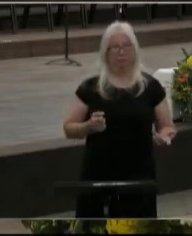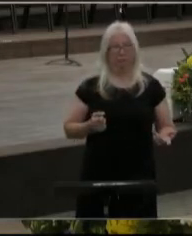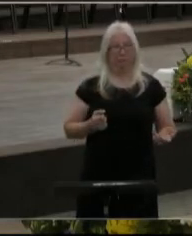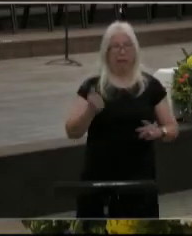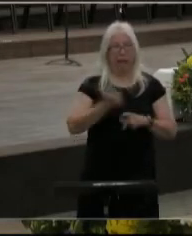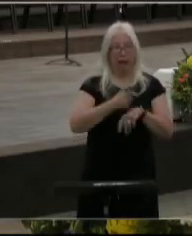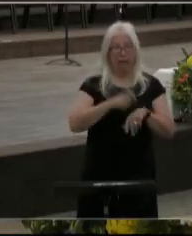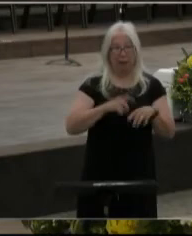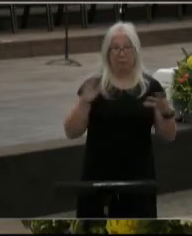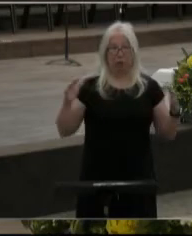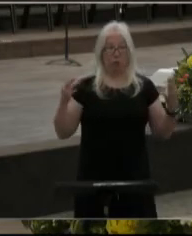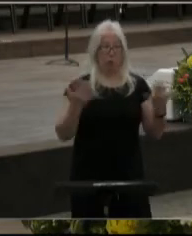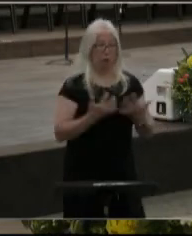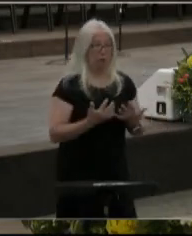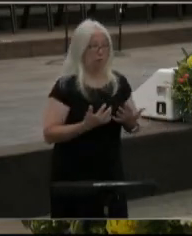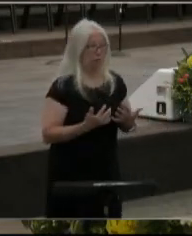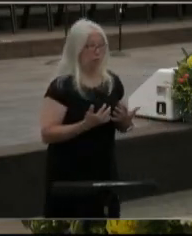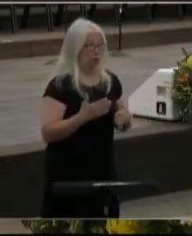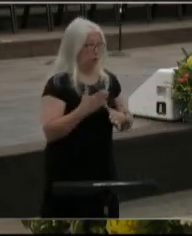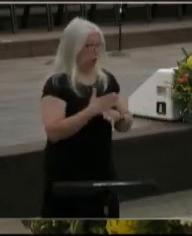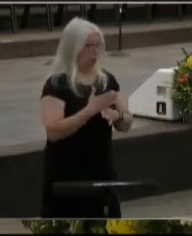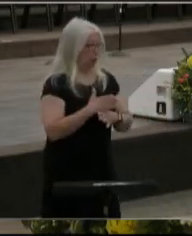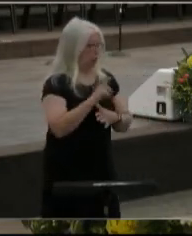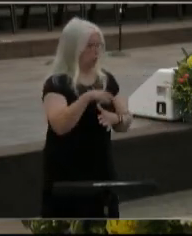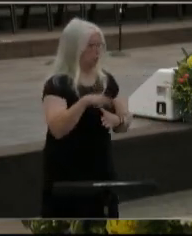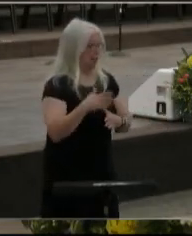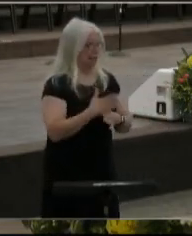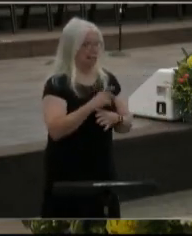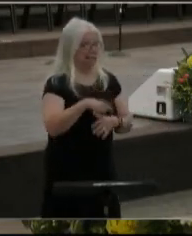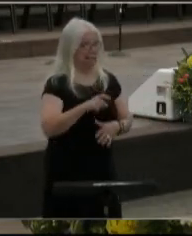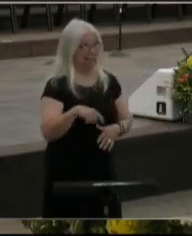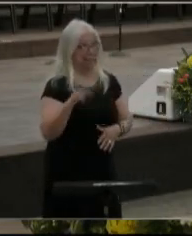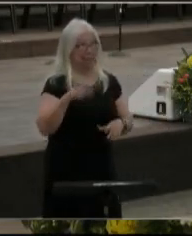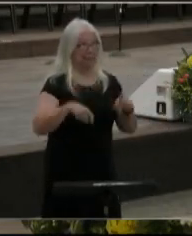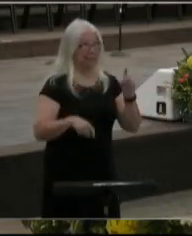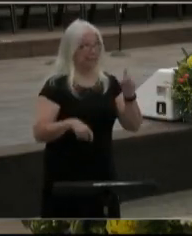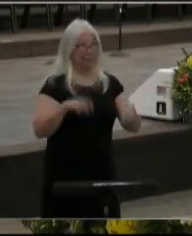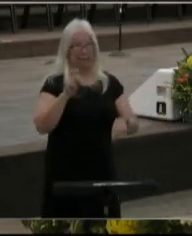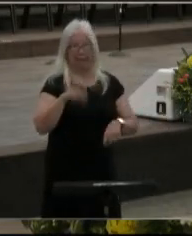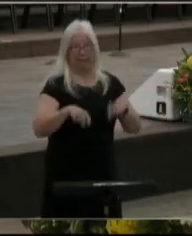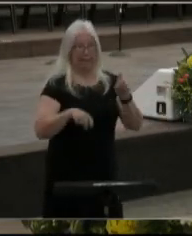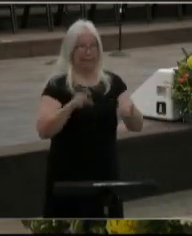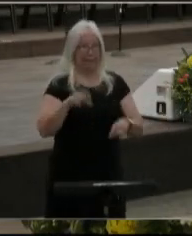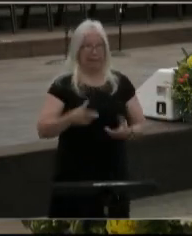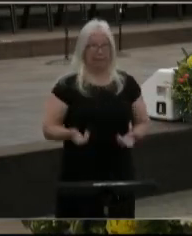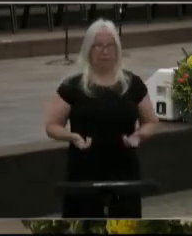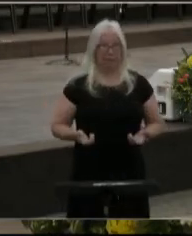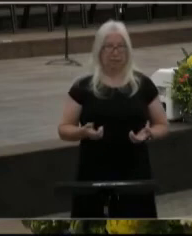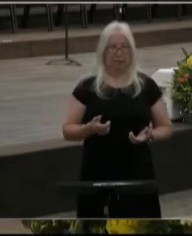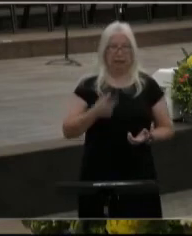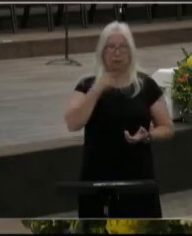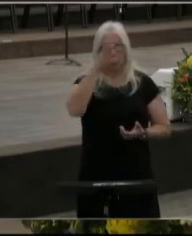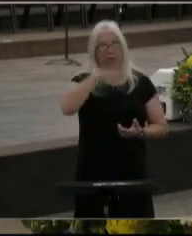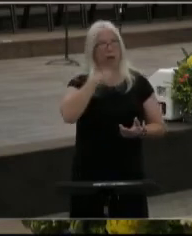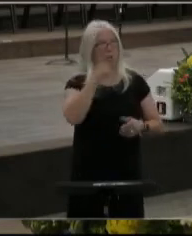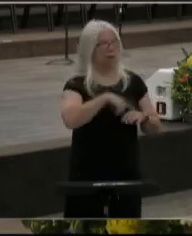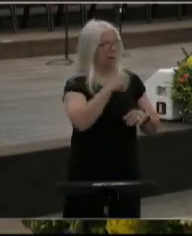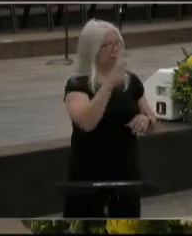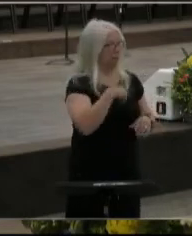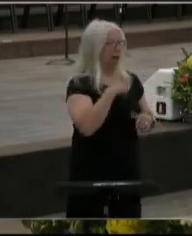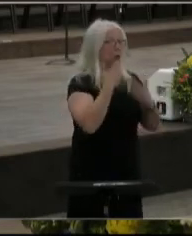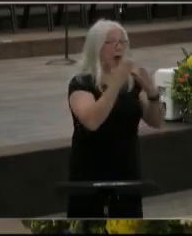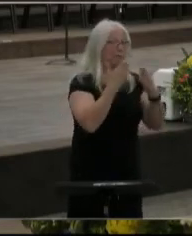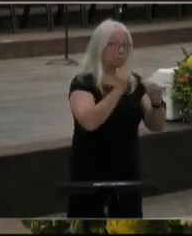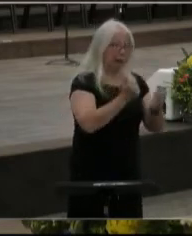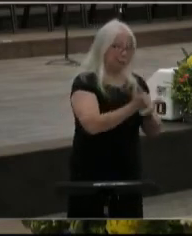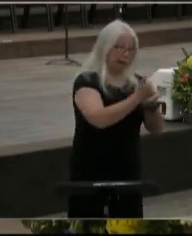Now every time they get around you, it's all, I just want to share this need. I just want to share this need. I want to share this need. I had to tell a guy one time, it's like, I'm grateful